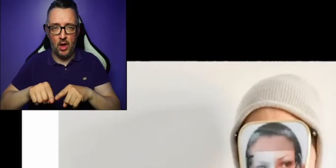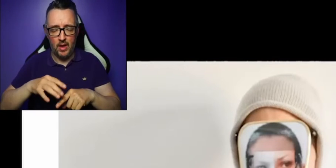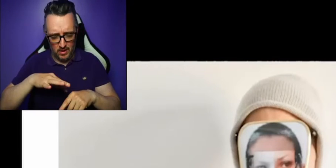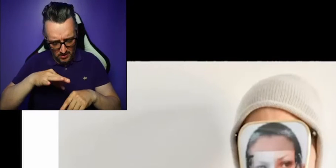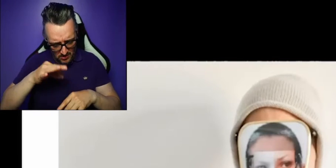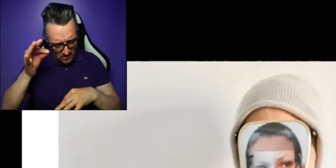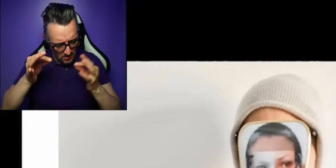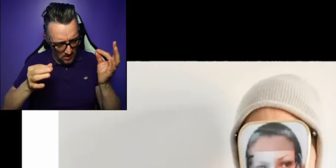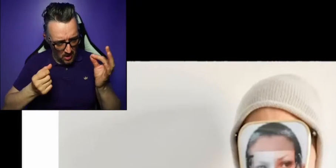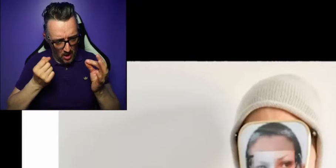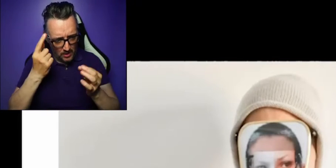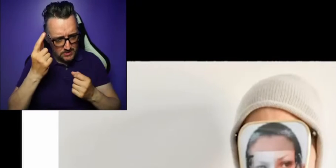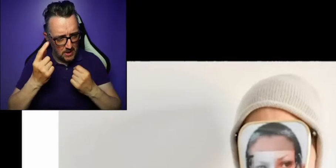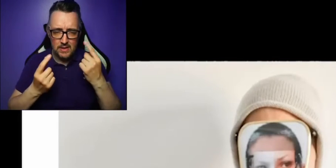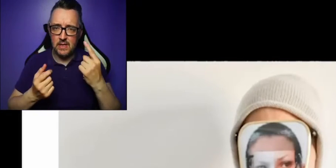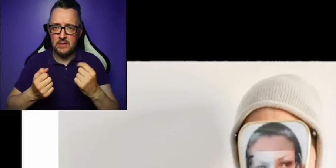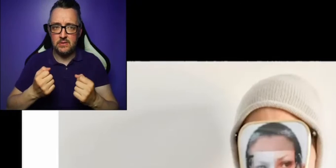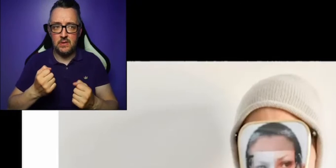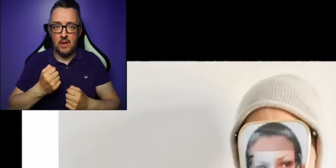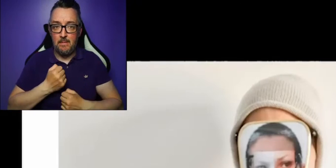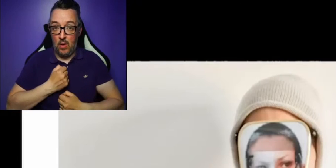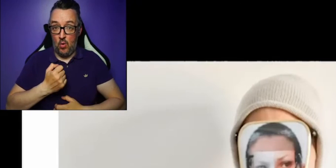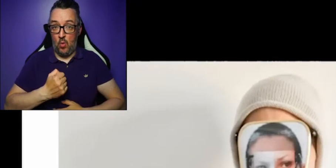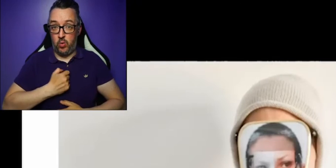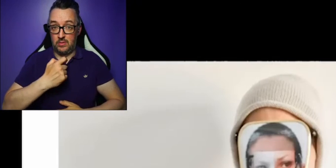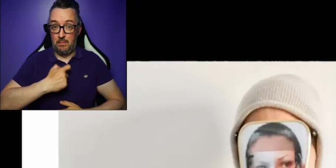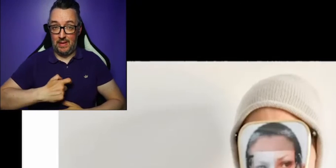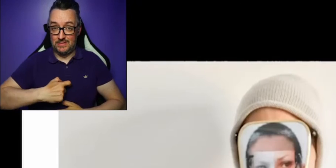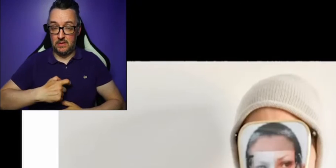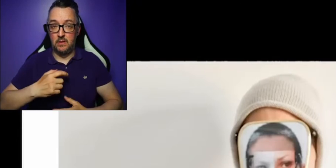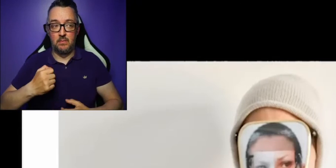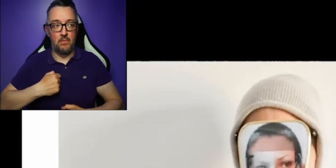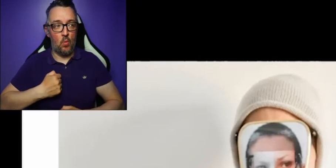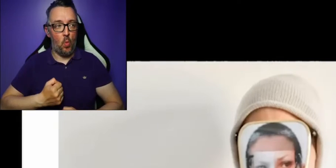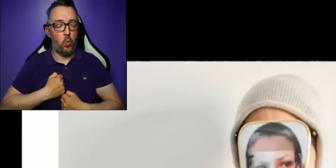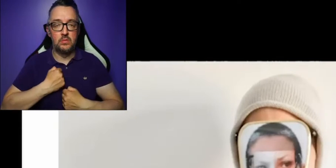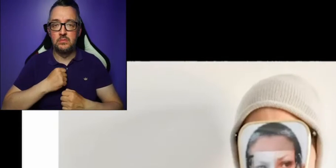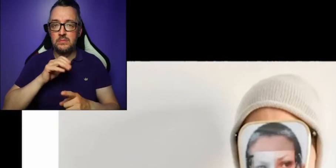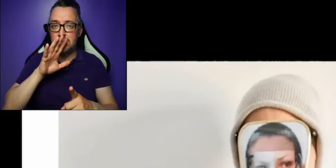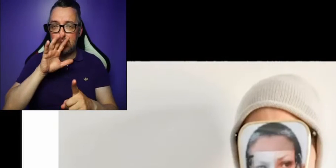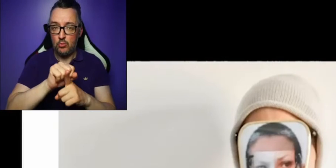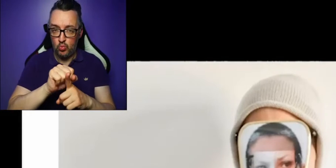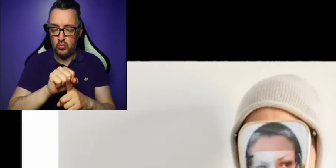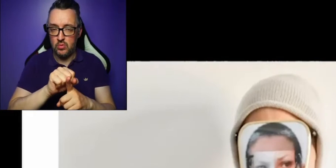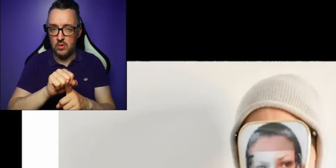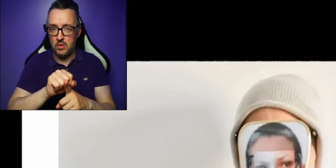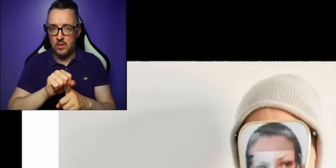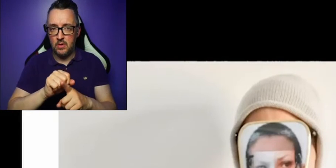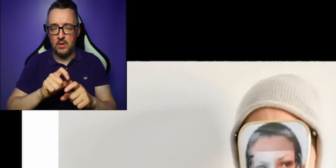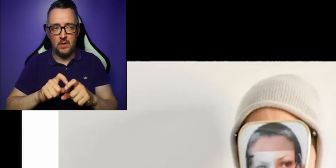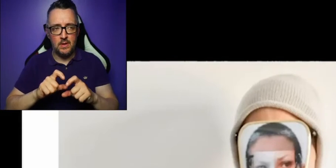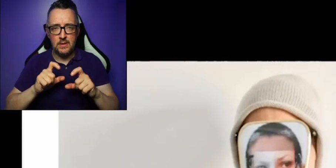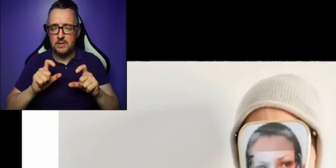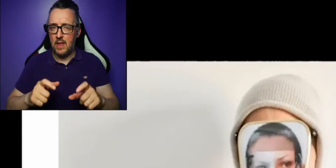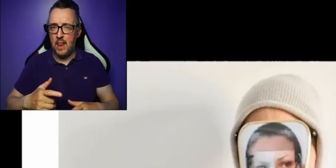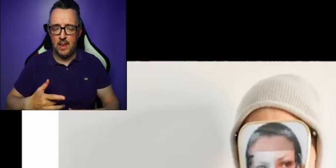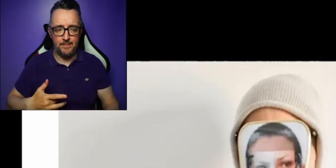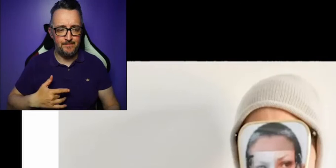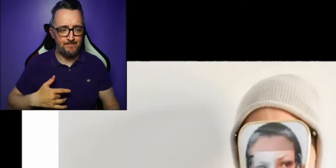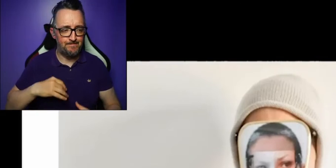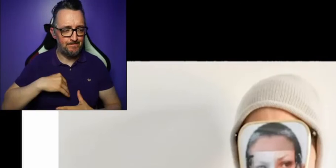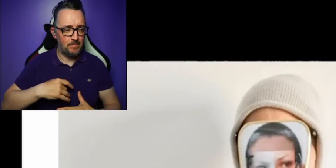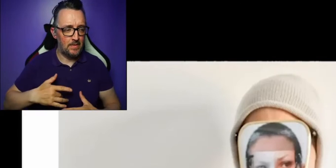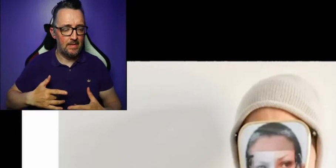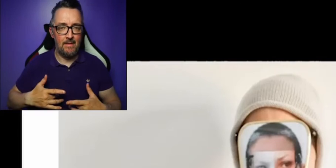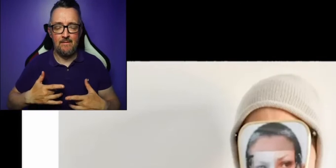and understanding loads of elements of my diagnosis, I still